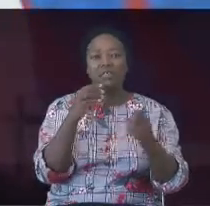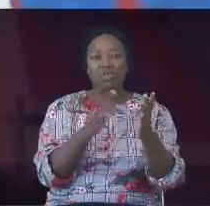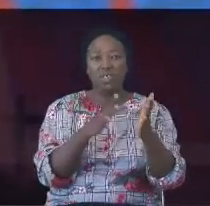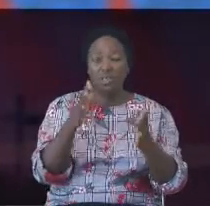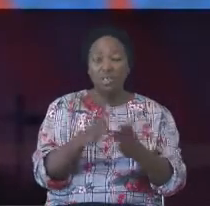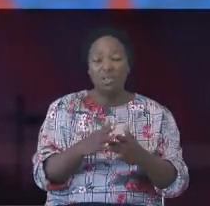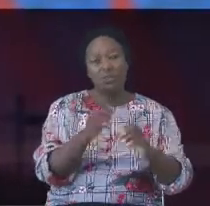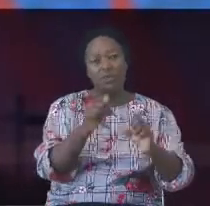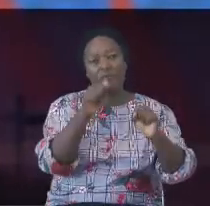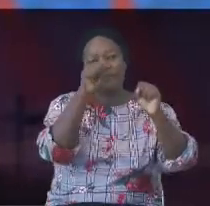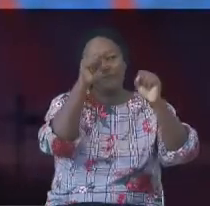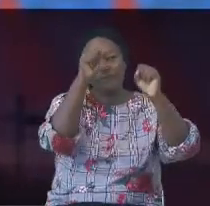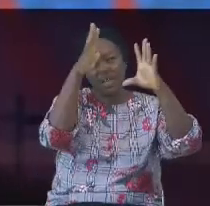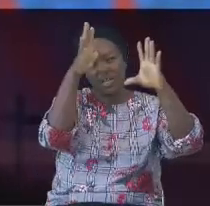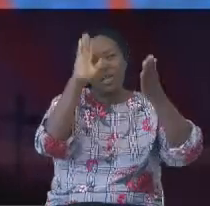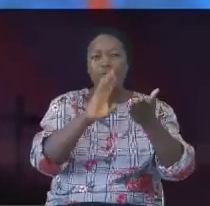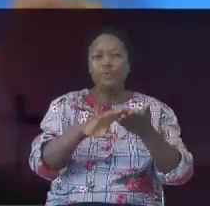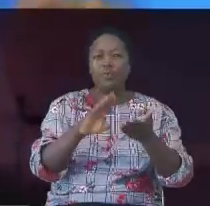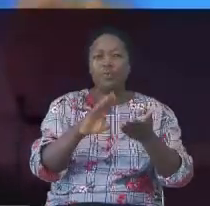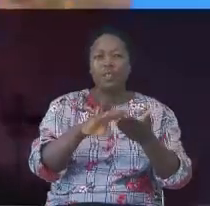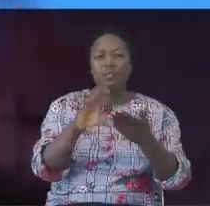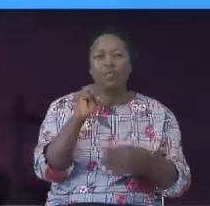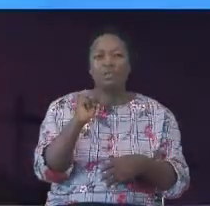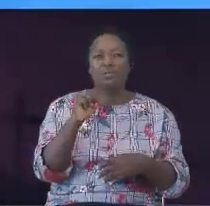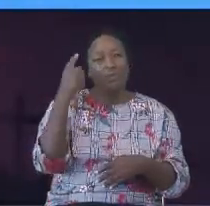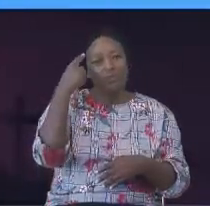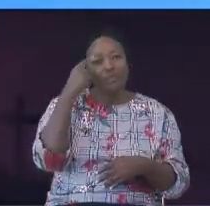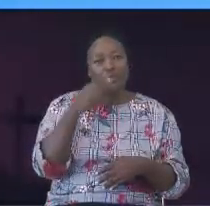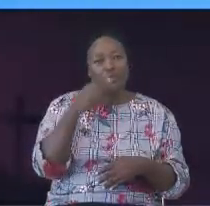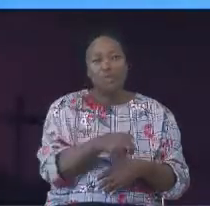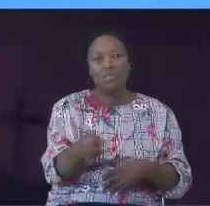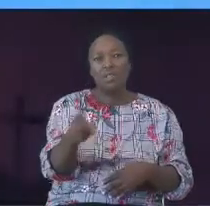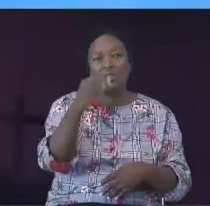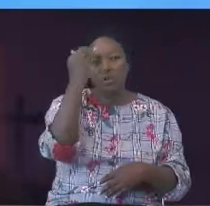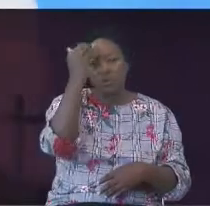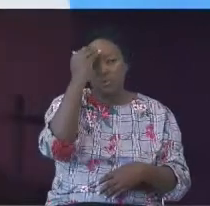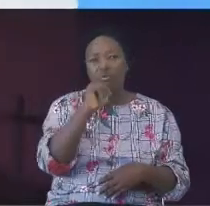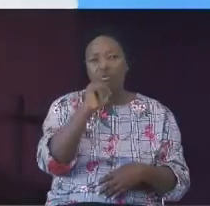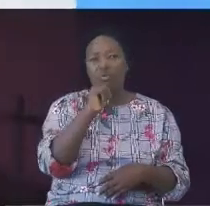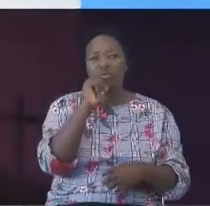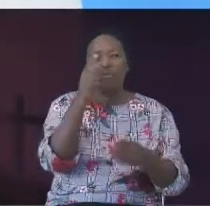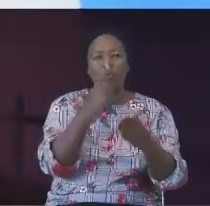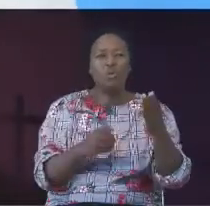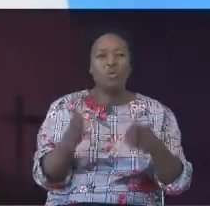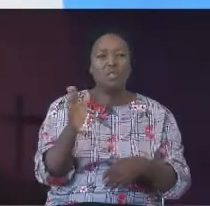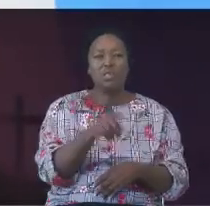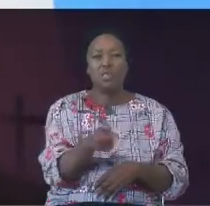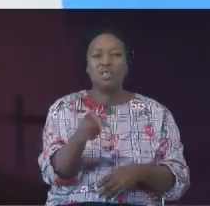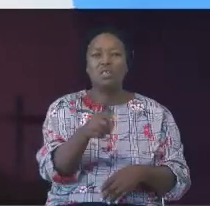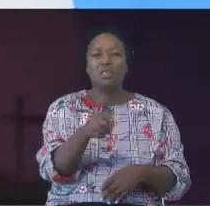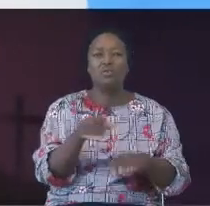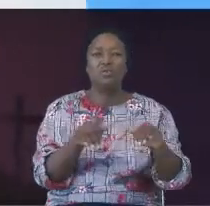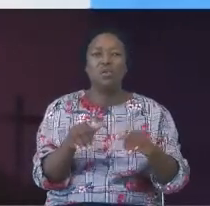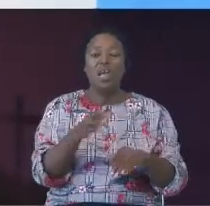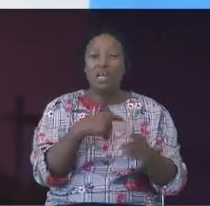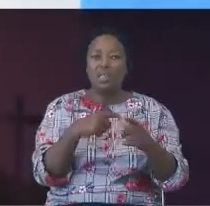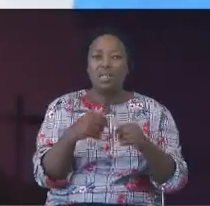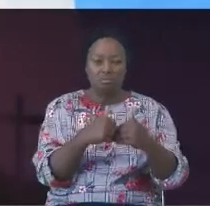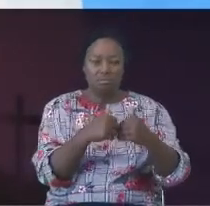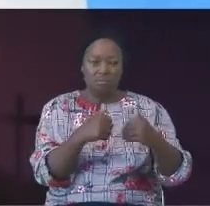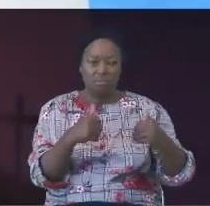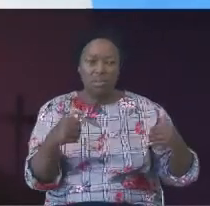verse 34. "Then said Jesus, Father, forgive them, for they